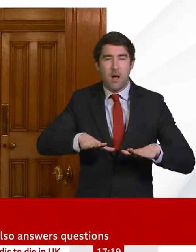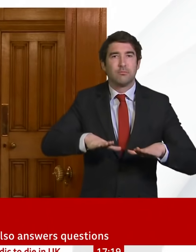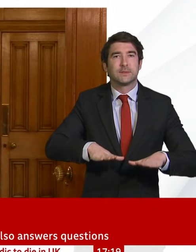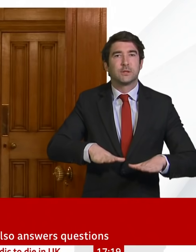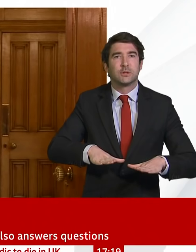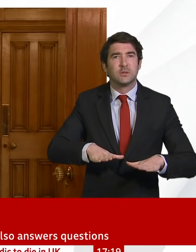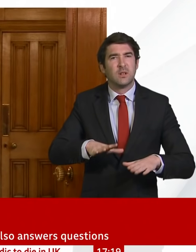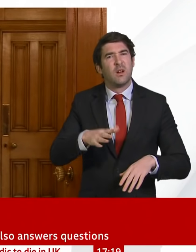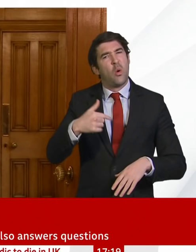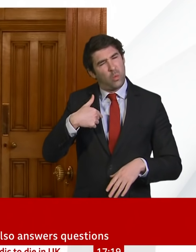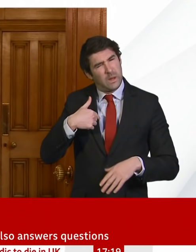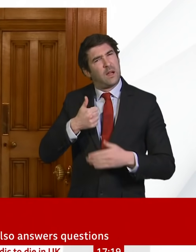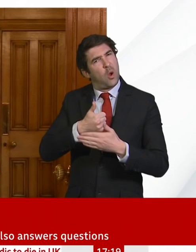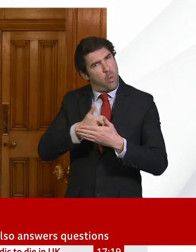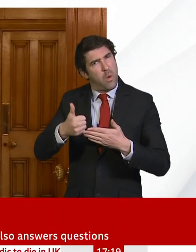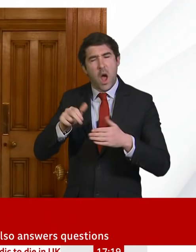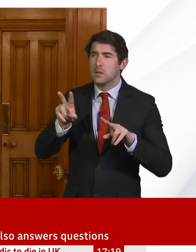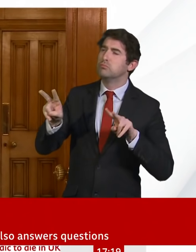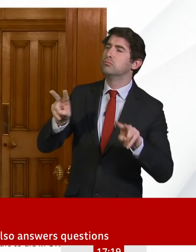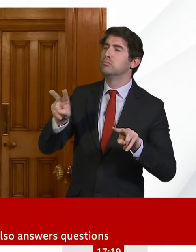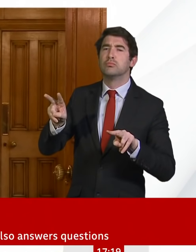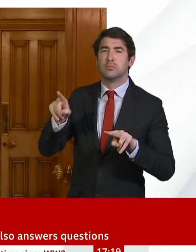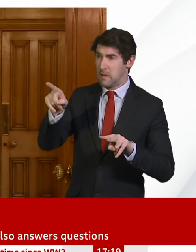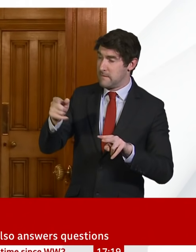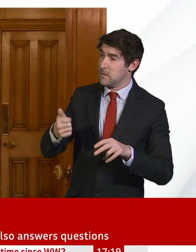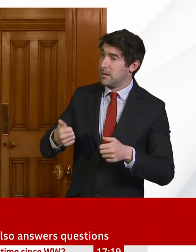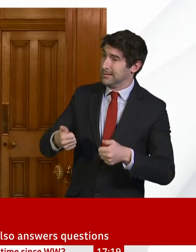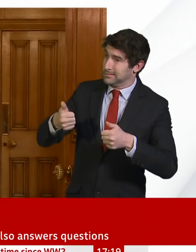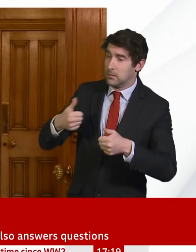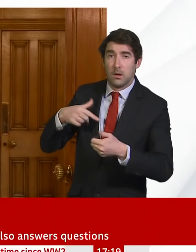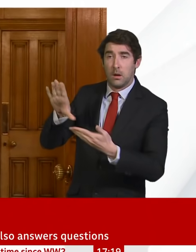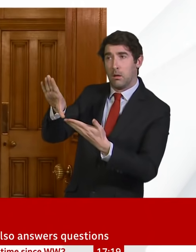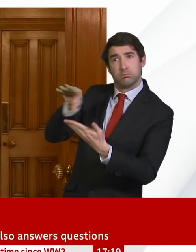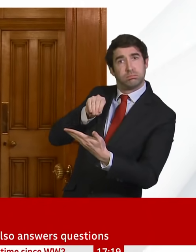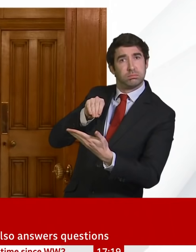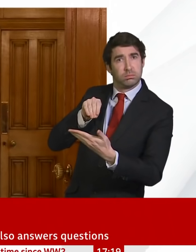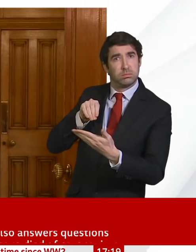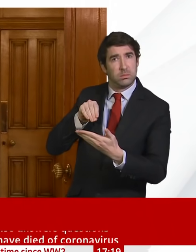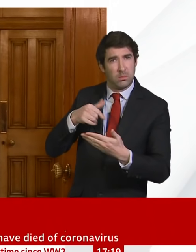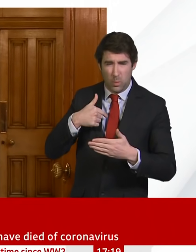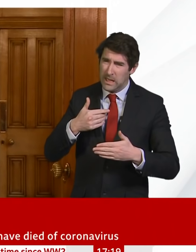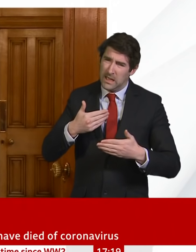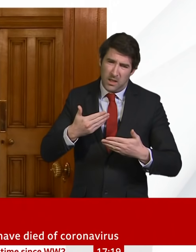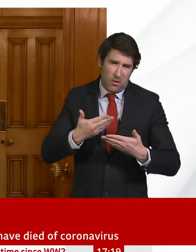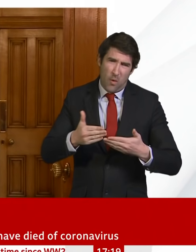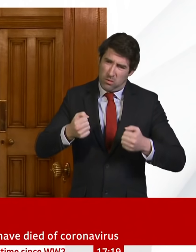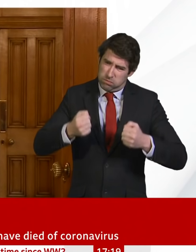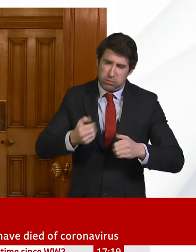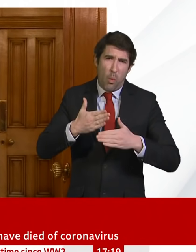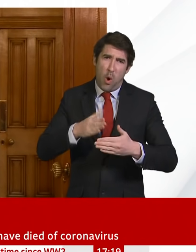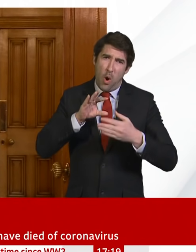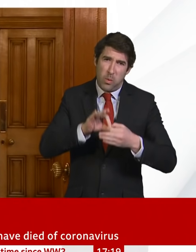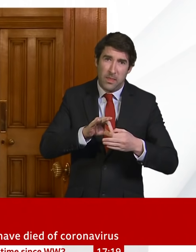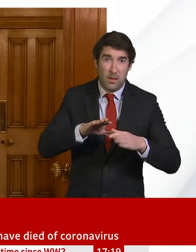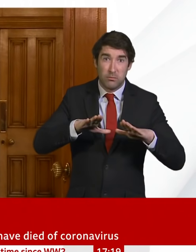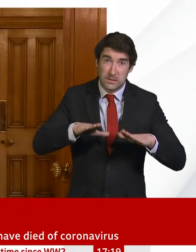scientific community to make sure that we have maximum possible supplies. But I just go back to the point that Jenny Harries,